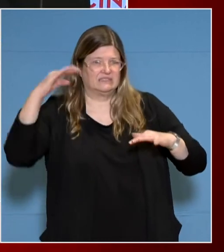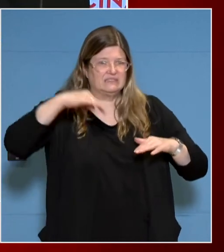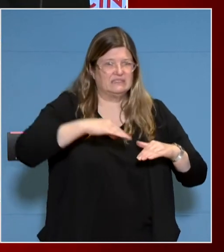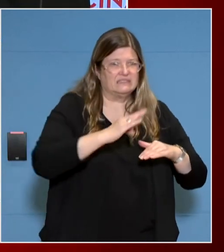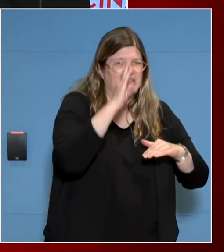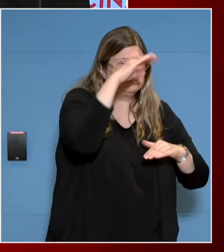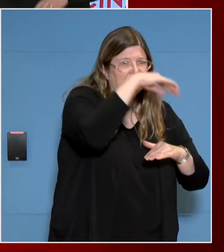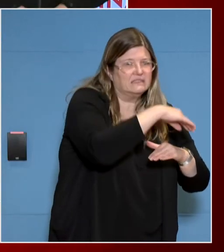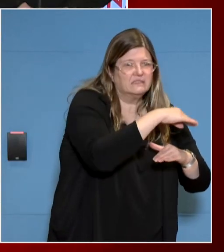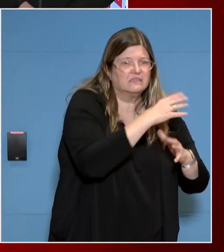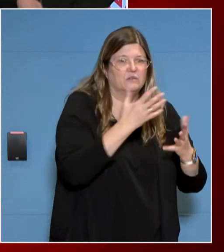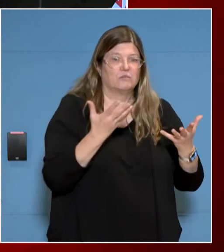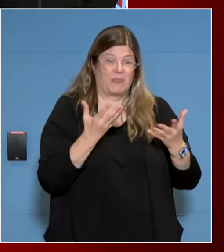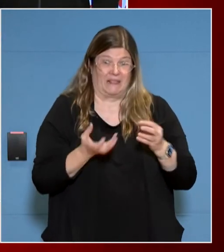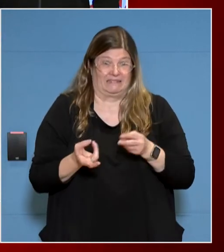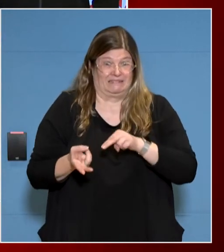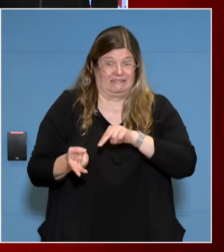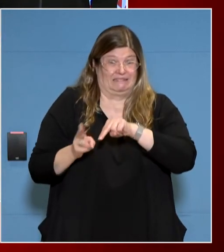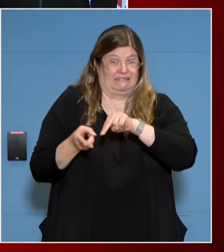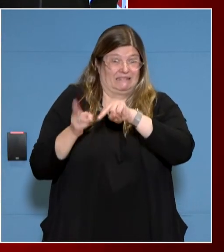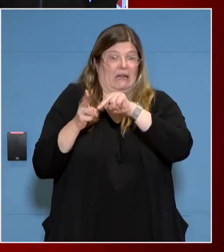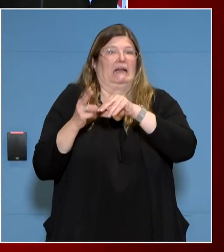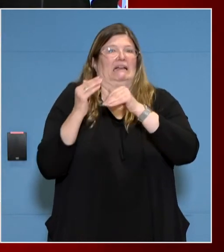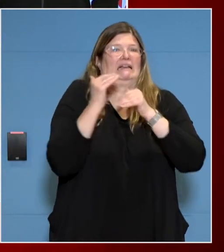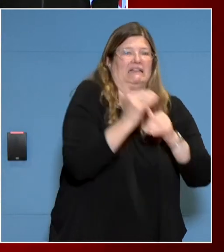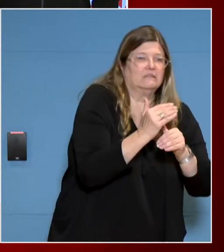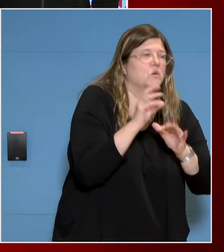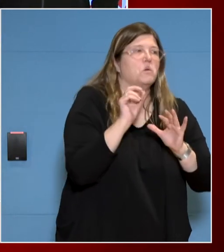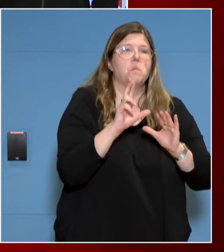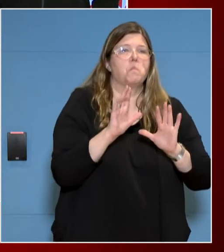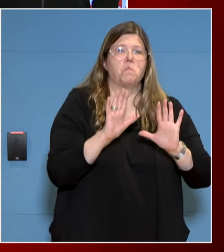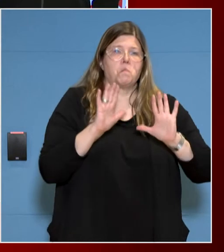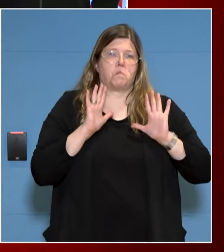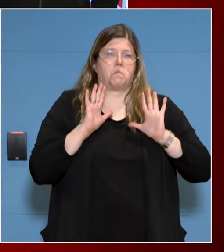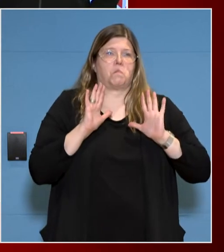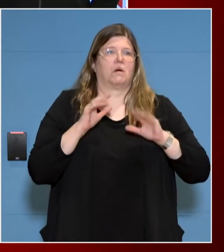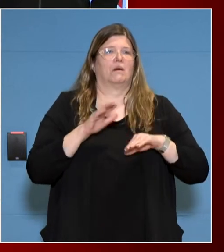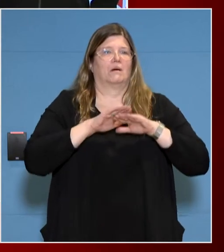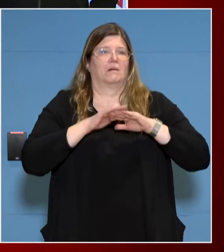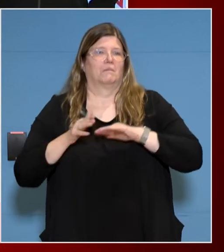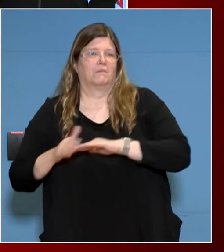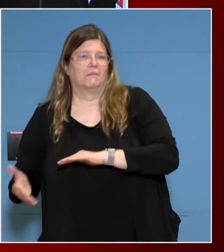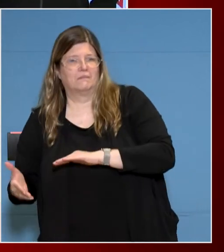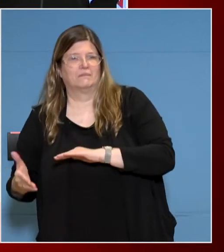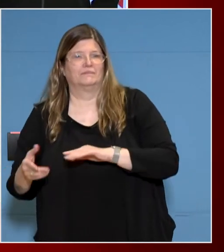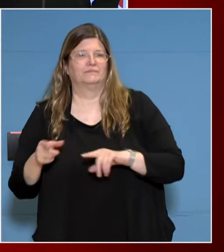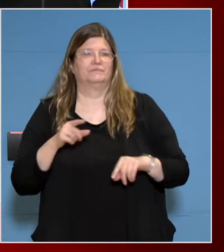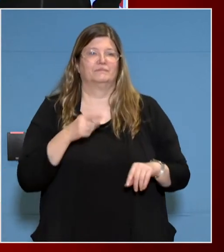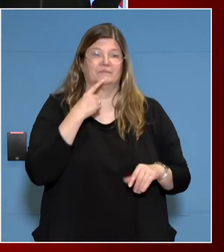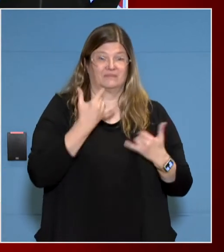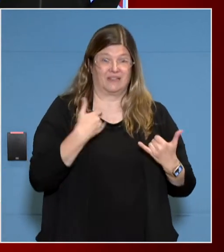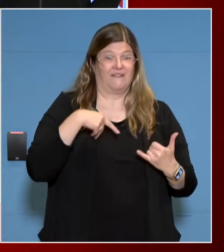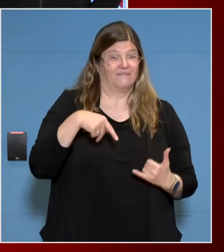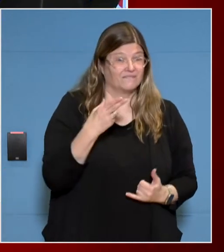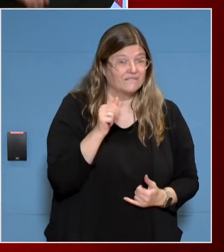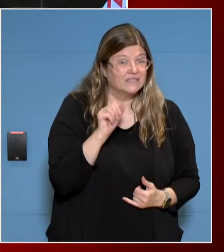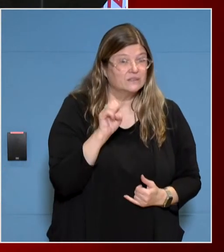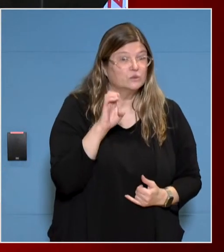less restrictive or more restrictive than our current posture. Okay, so if I could just clarify, when you say phase 2, do you mean 1B, tier 2? You